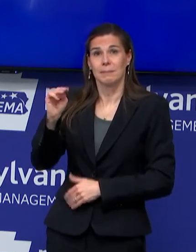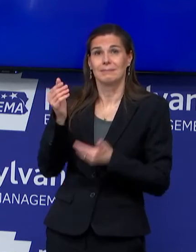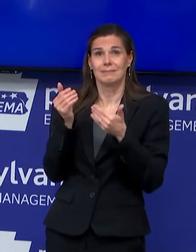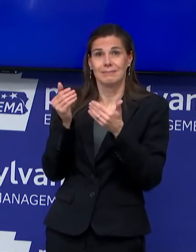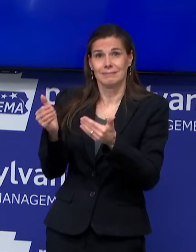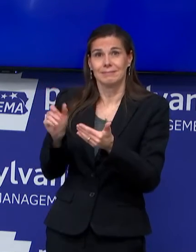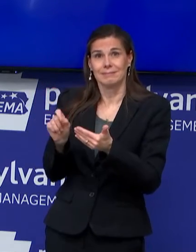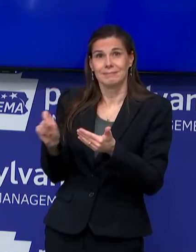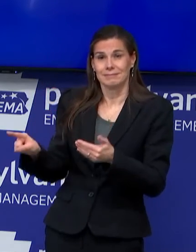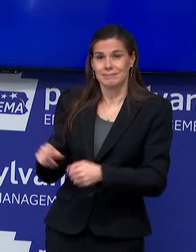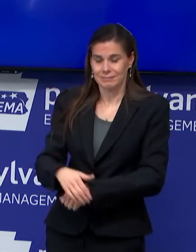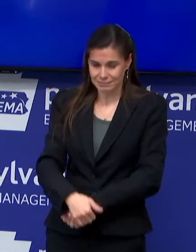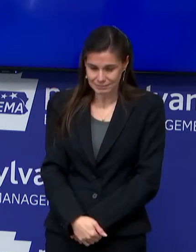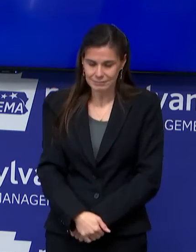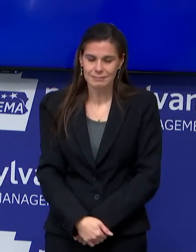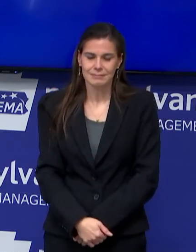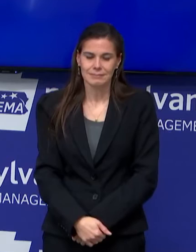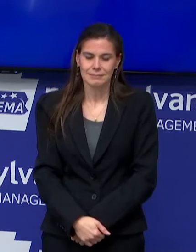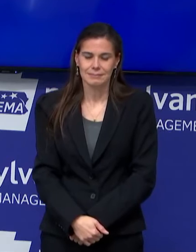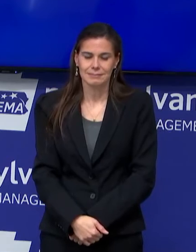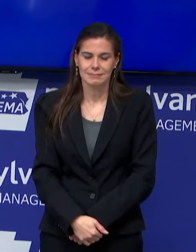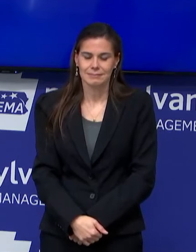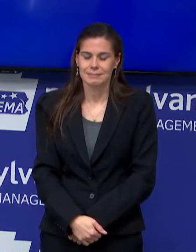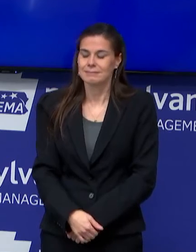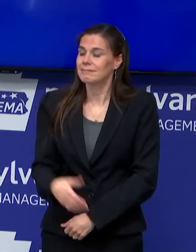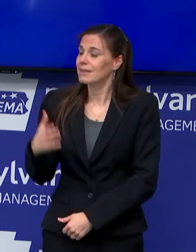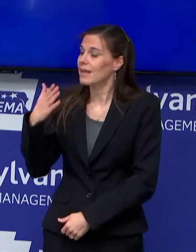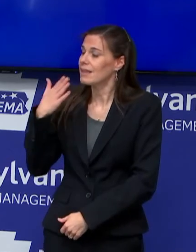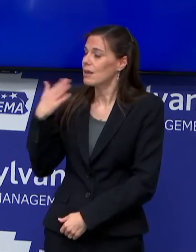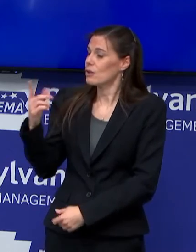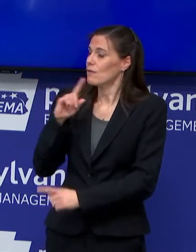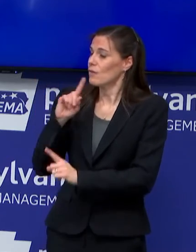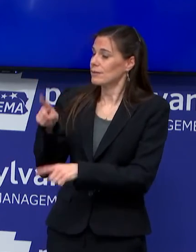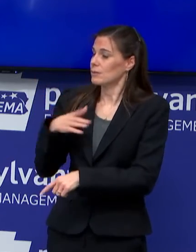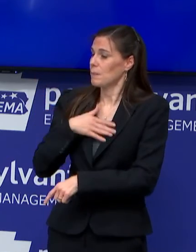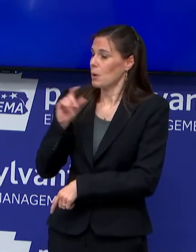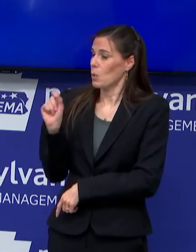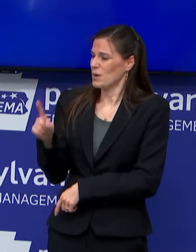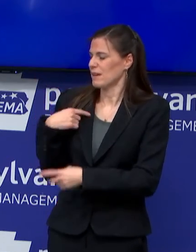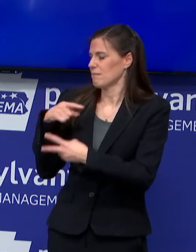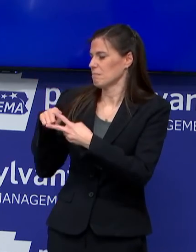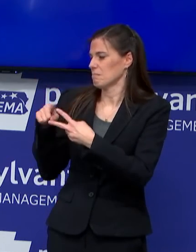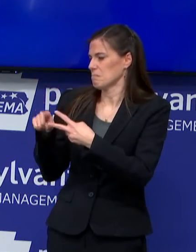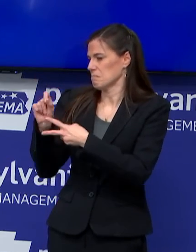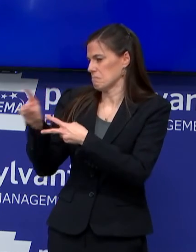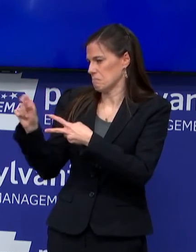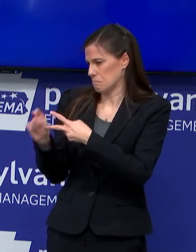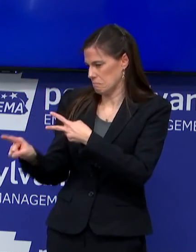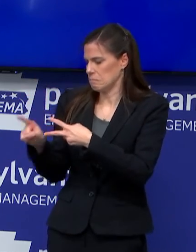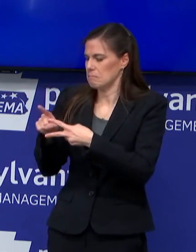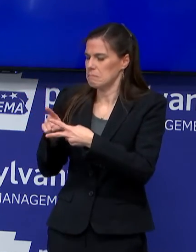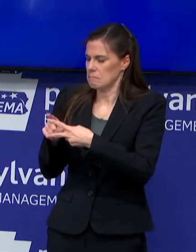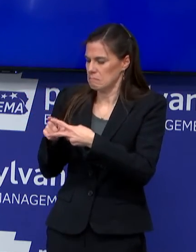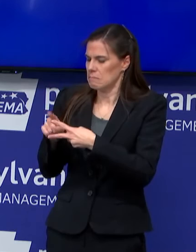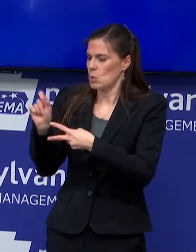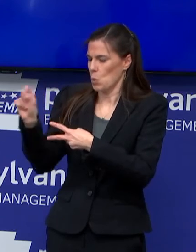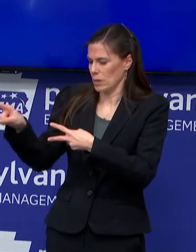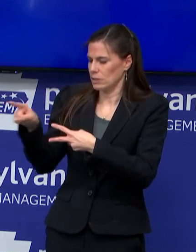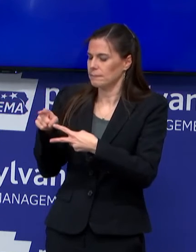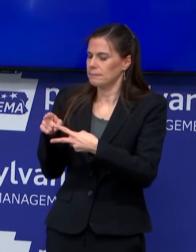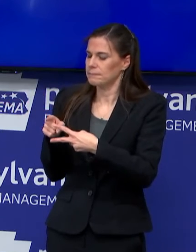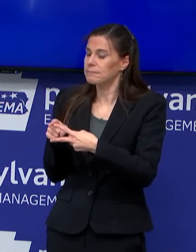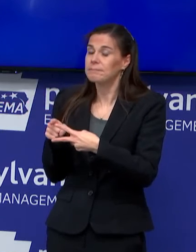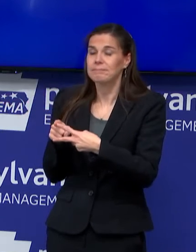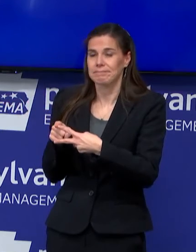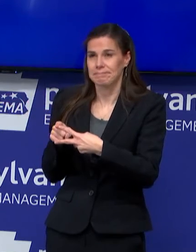unmute. Hi, Lindsay. Thank you for taking my question. I'd like to ask kind of a twofold question. So I'm going to ask the first part first, if that's okay. Can you kind of